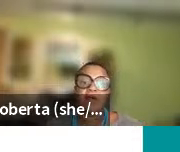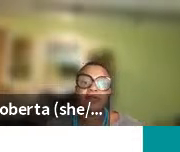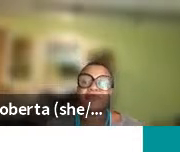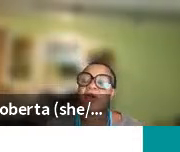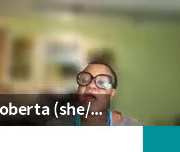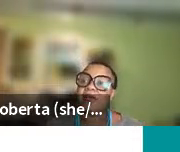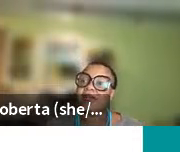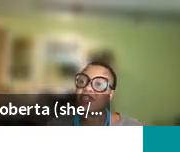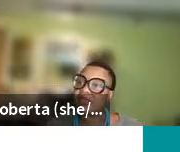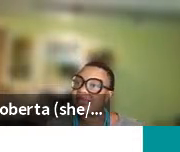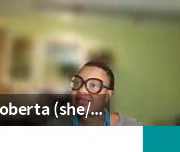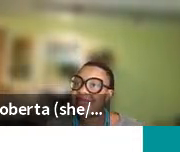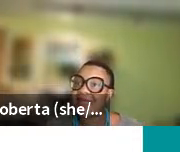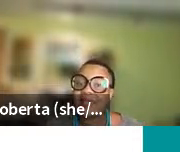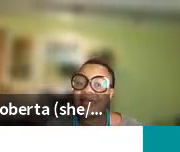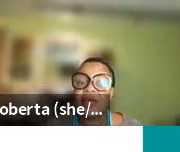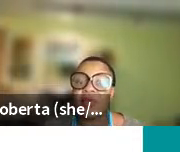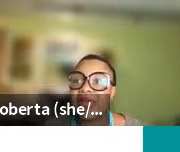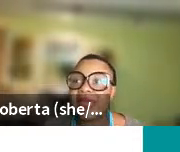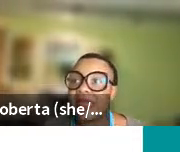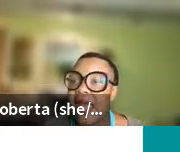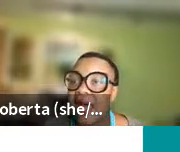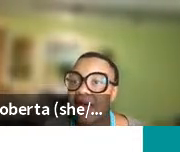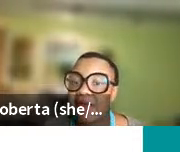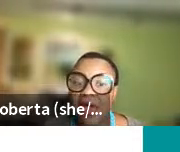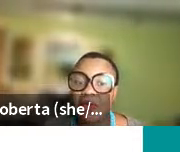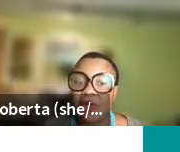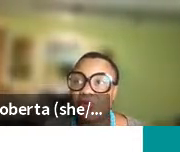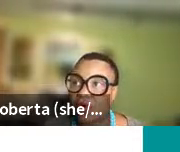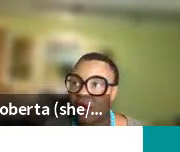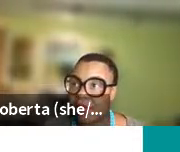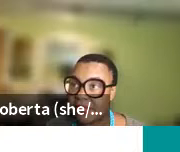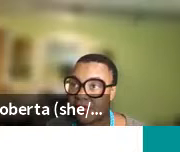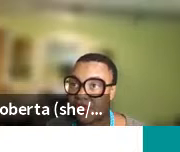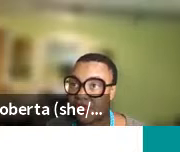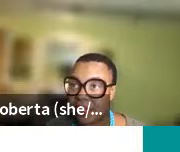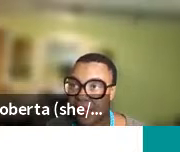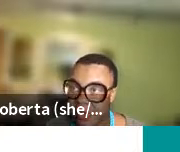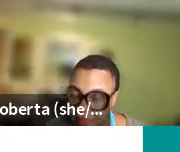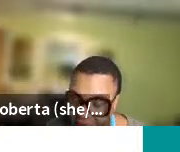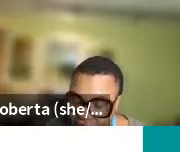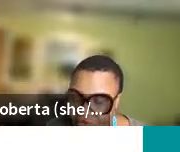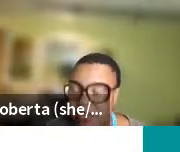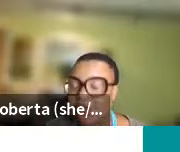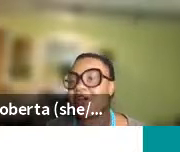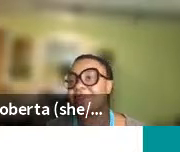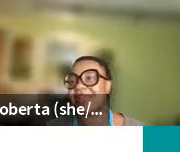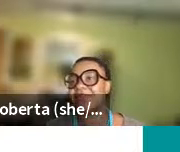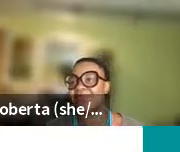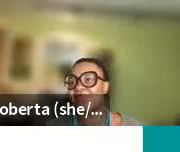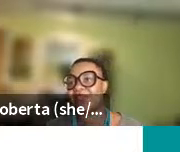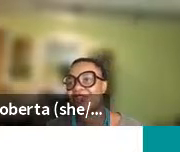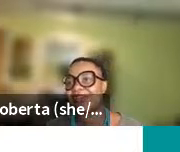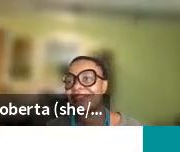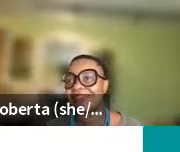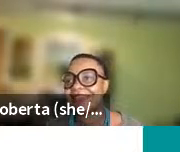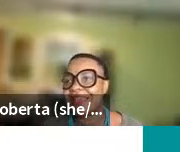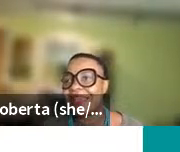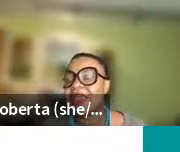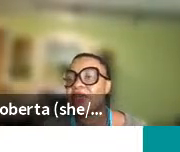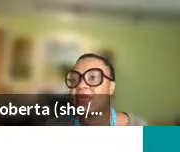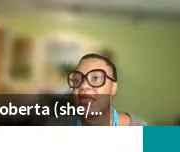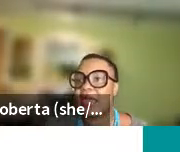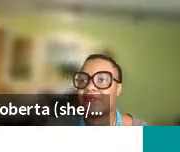So for our agenda today, we have our program administrator update with Greg